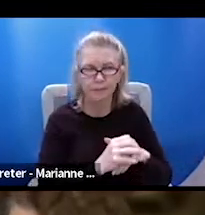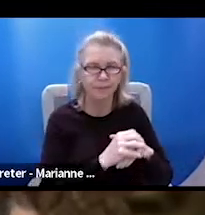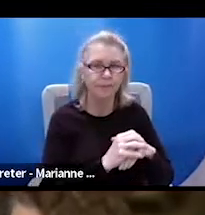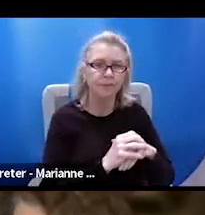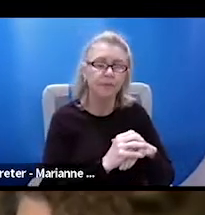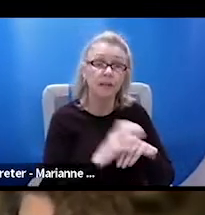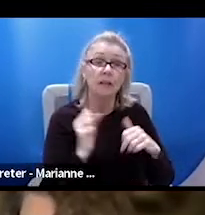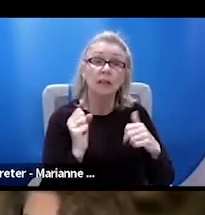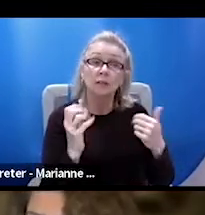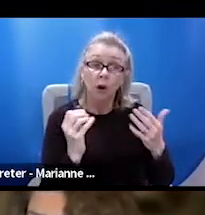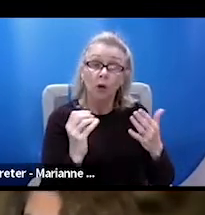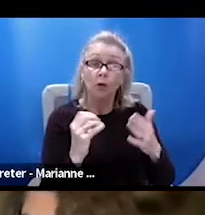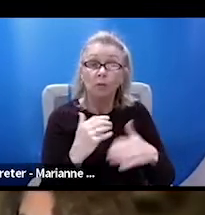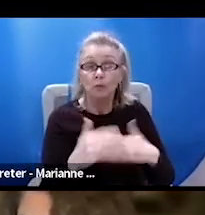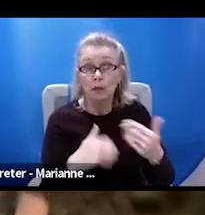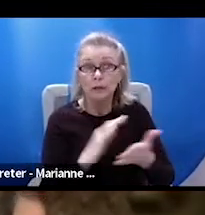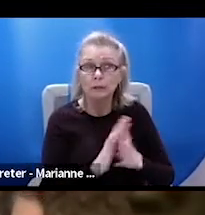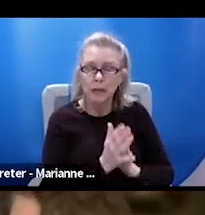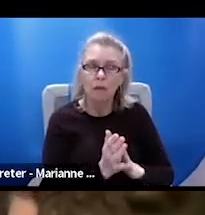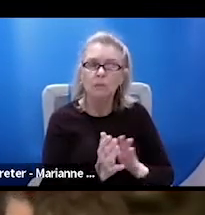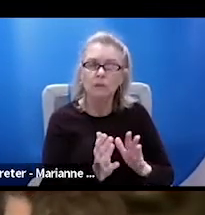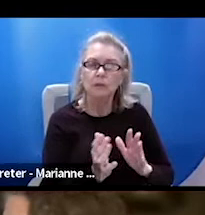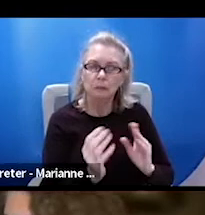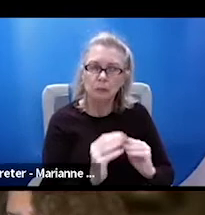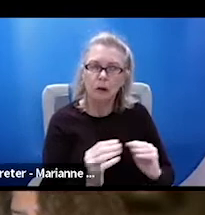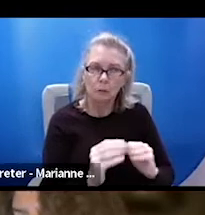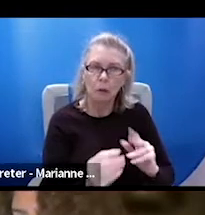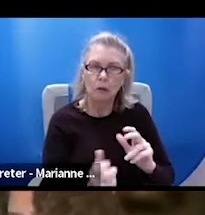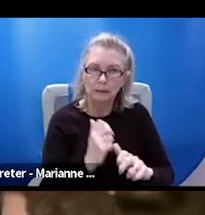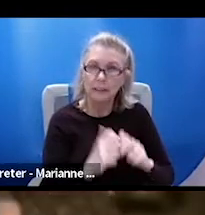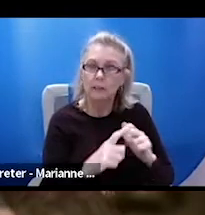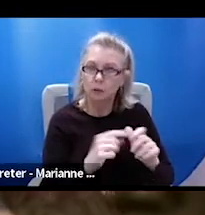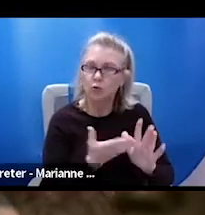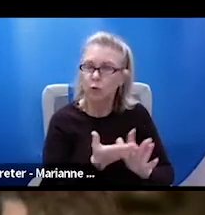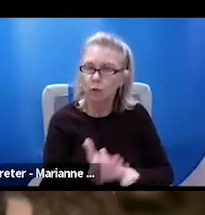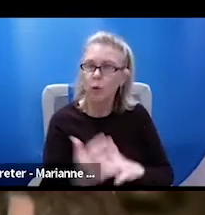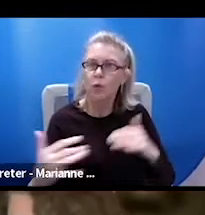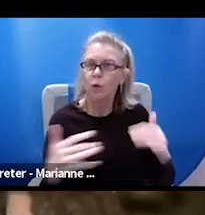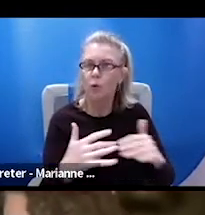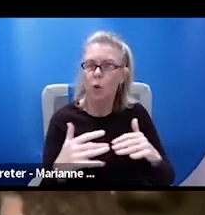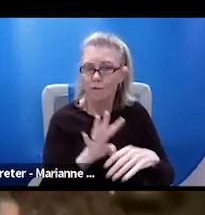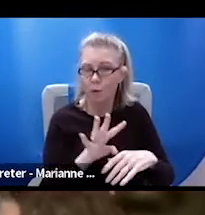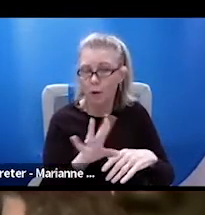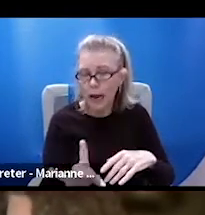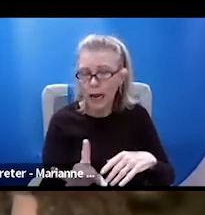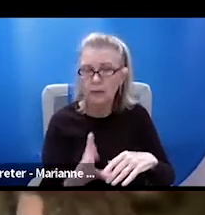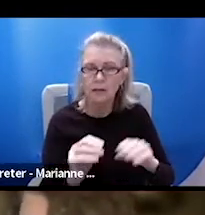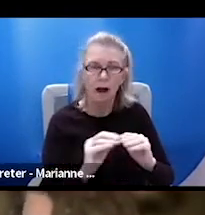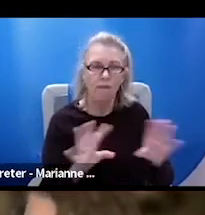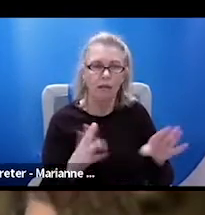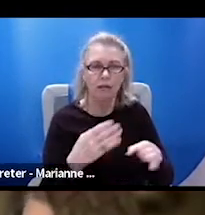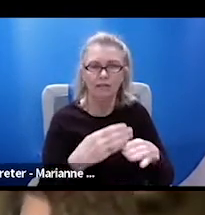And so the process just becomes more and more pronounced as you move through the War of 1948. And obviously this division of